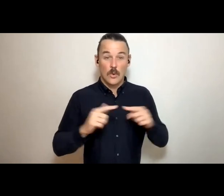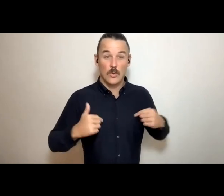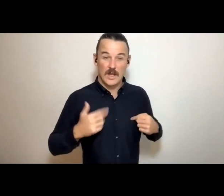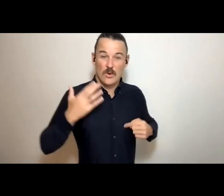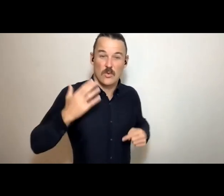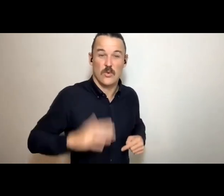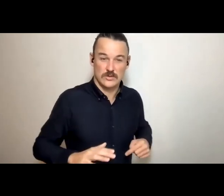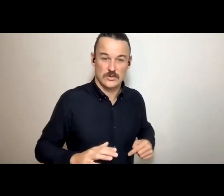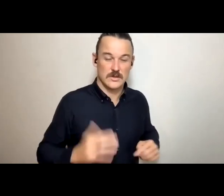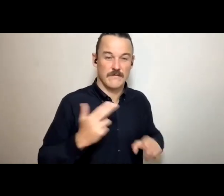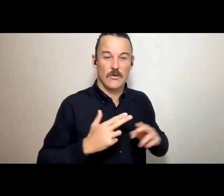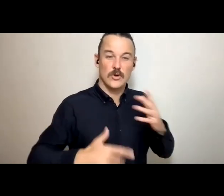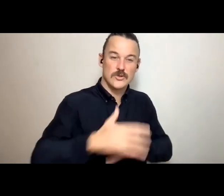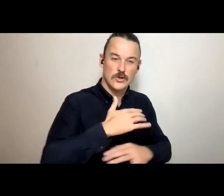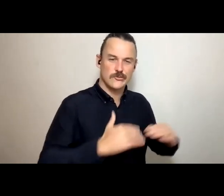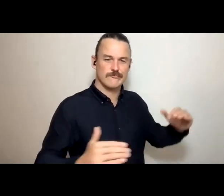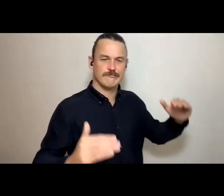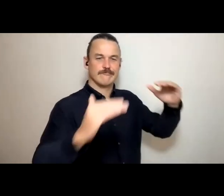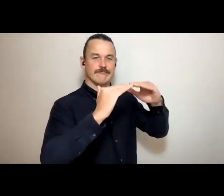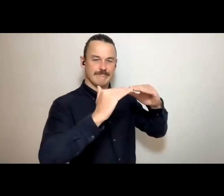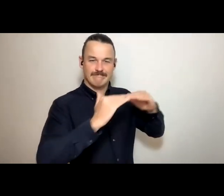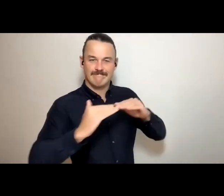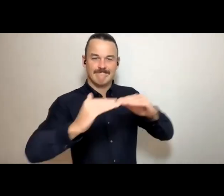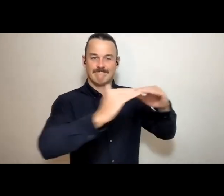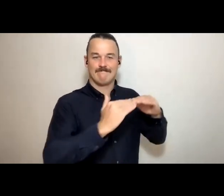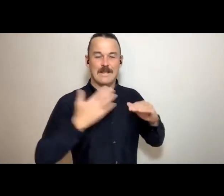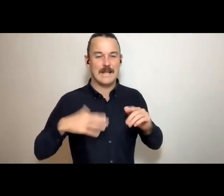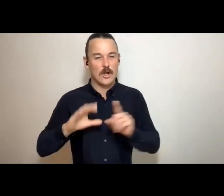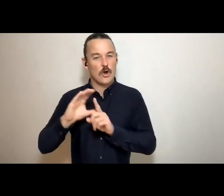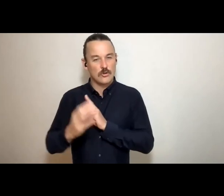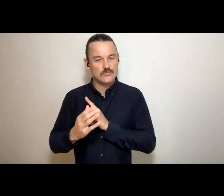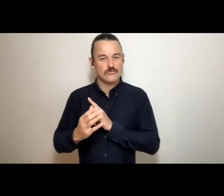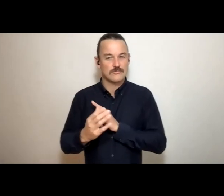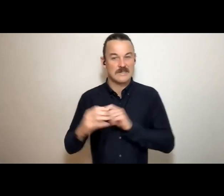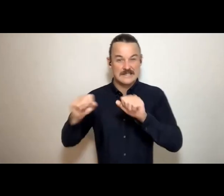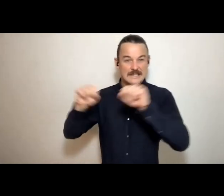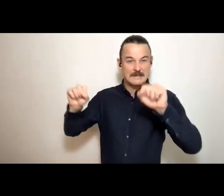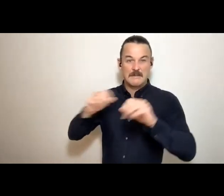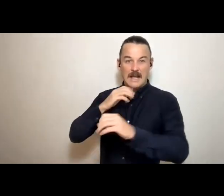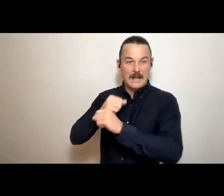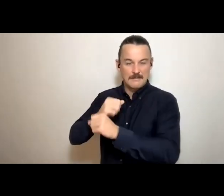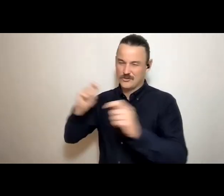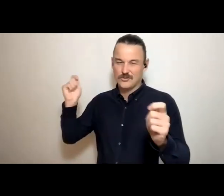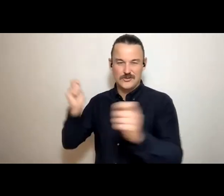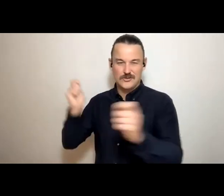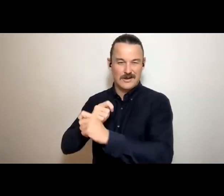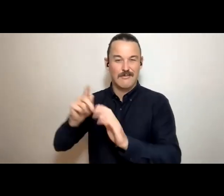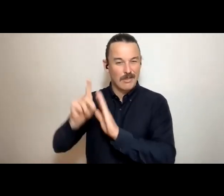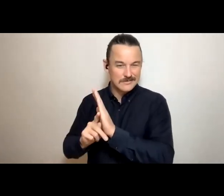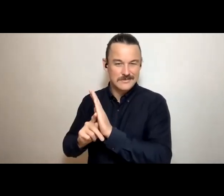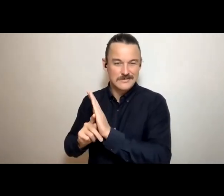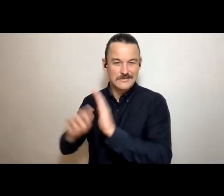justice requires cultural and systemic change at both policy and practice levels. And I just, um, uh, hope